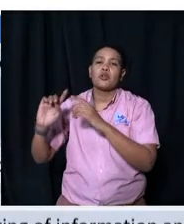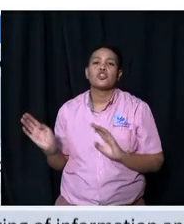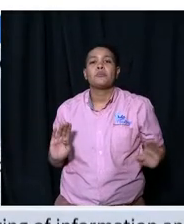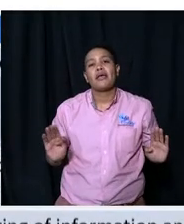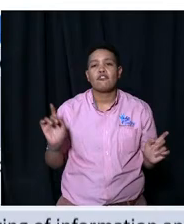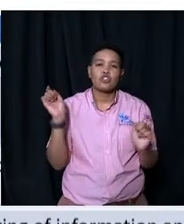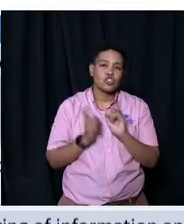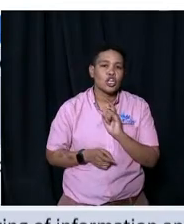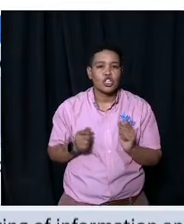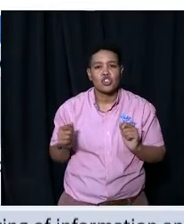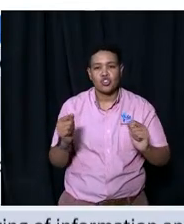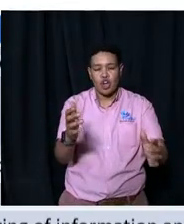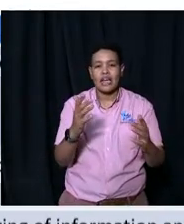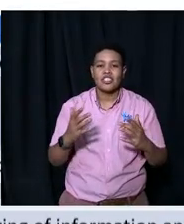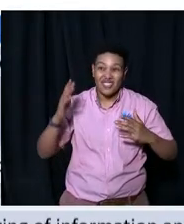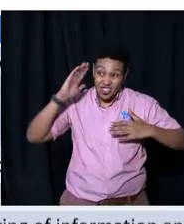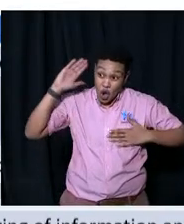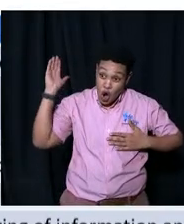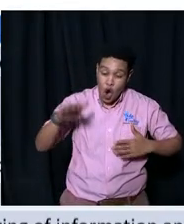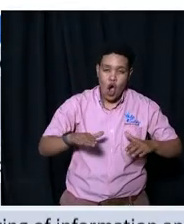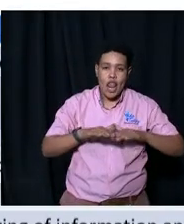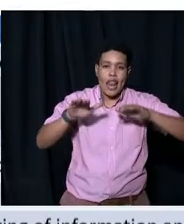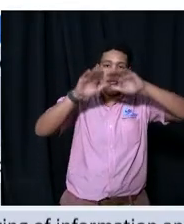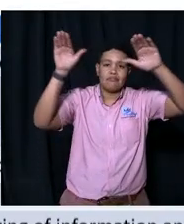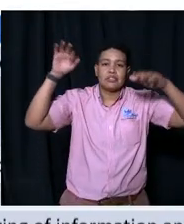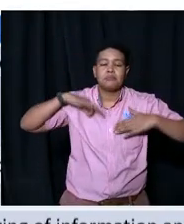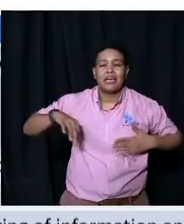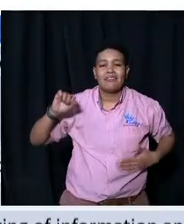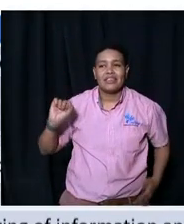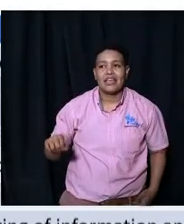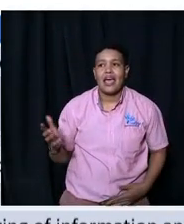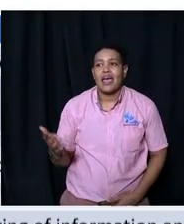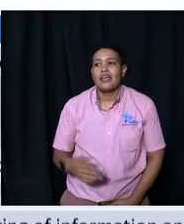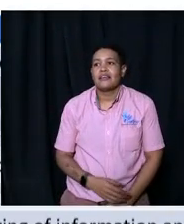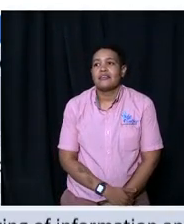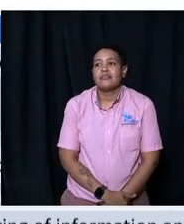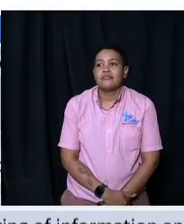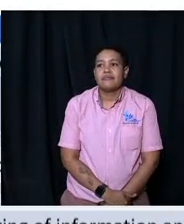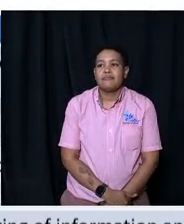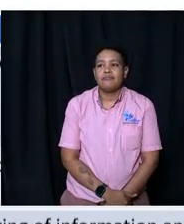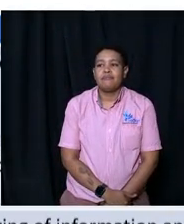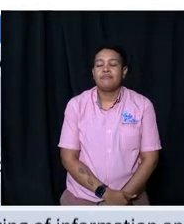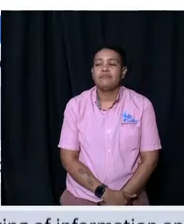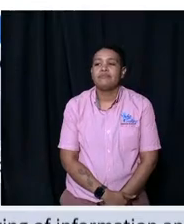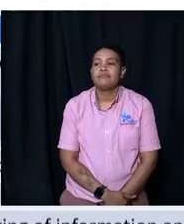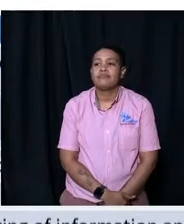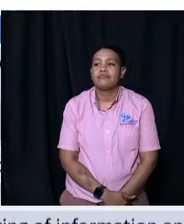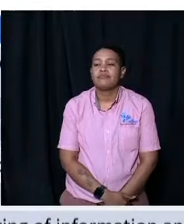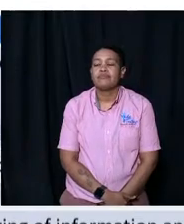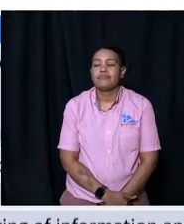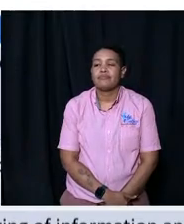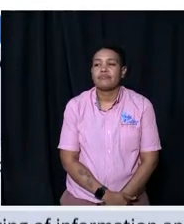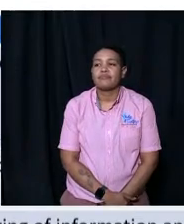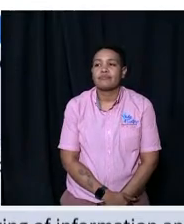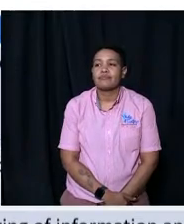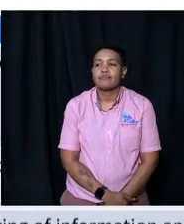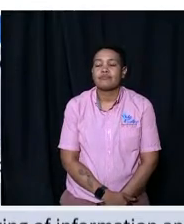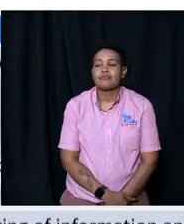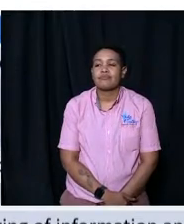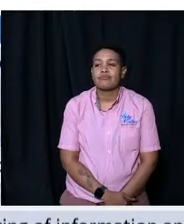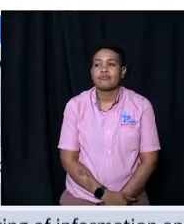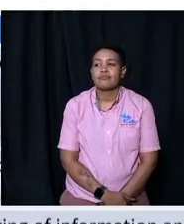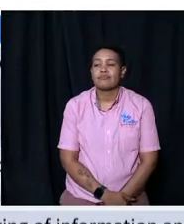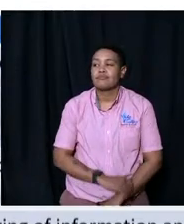behavioral change strategy at all levels. And I'll go through some of those actions. One is to establish and regularly